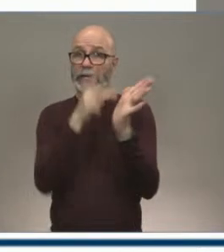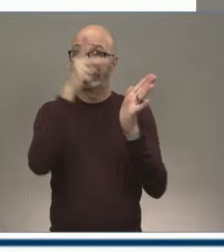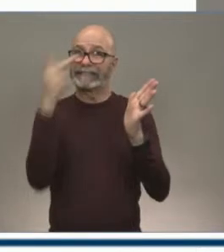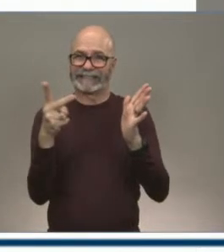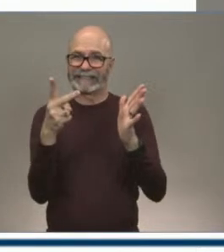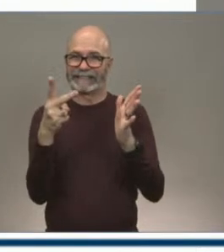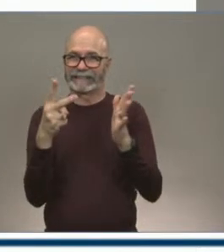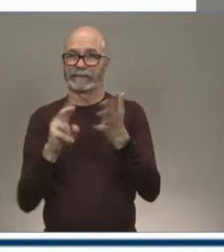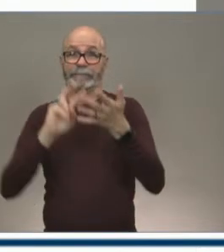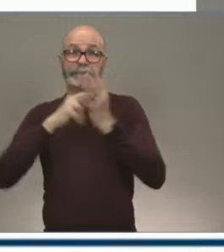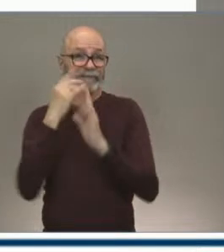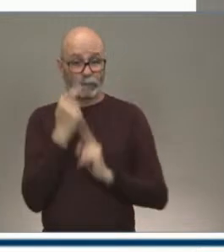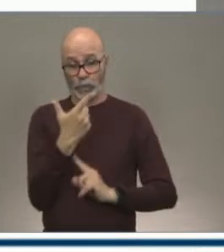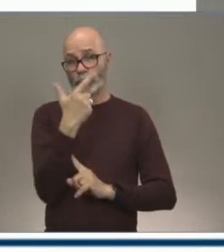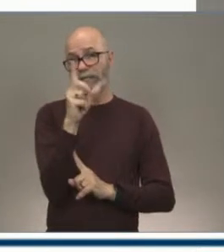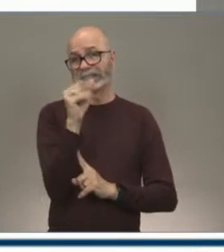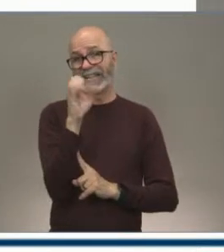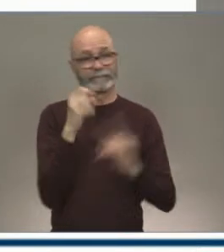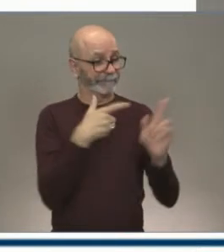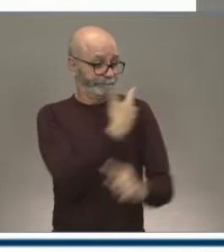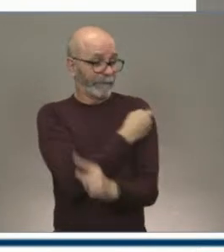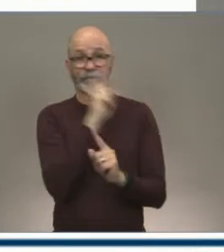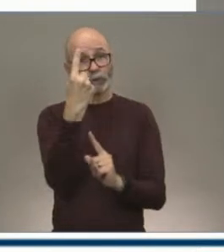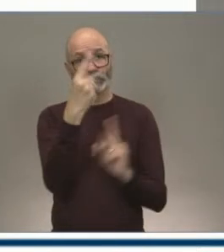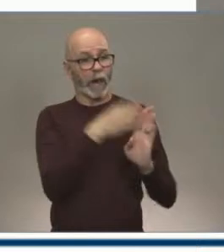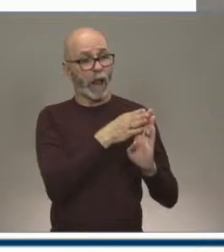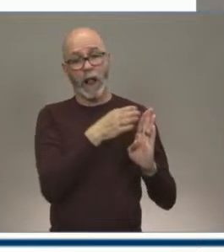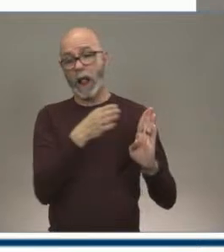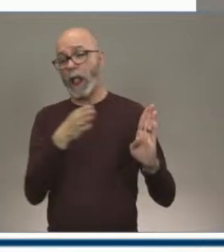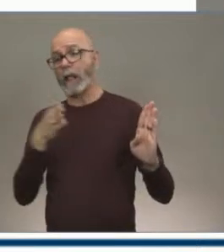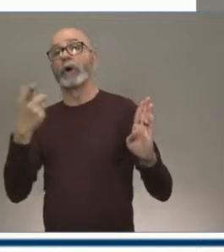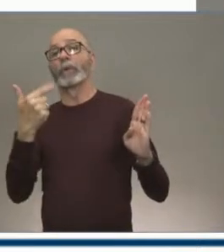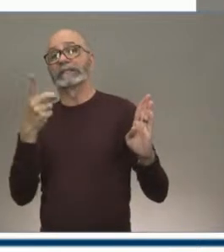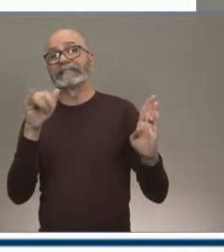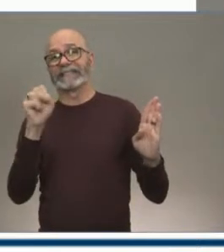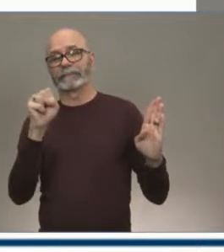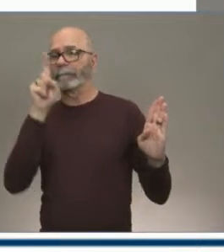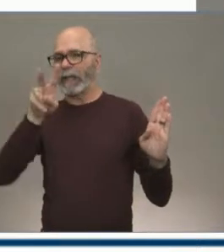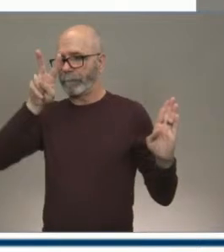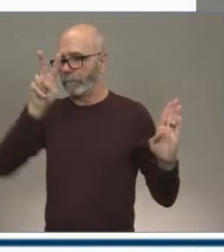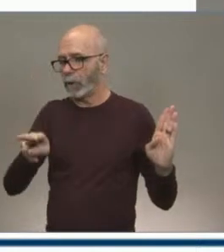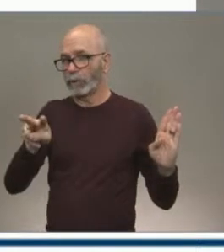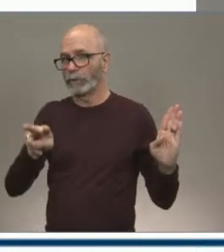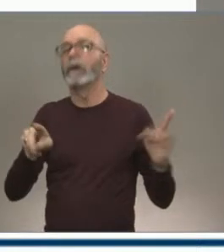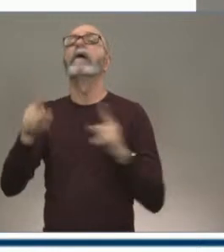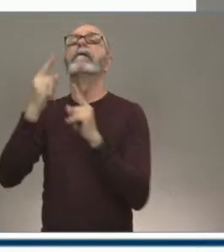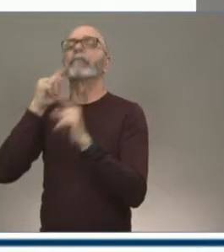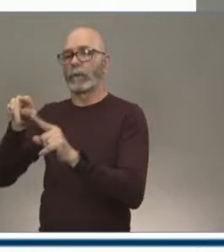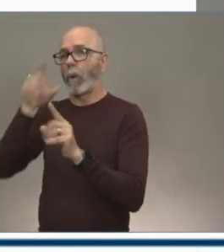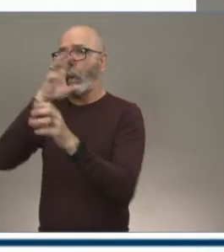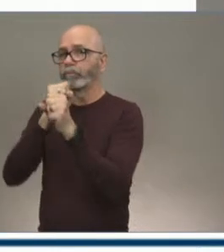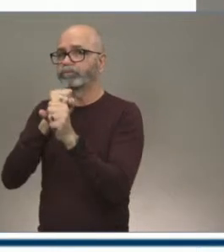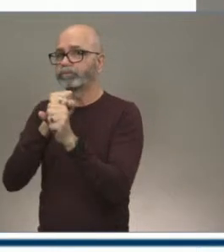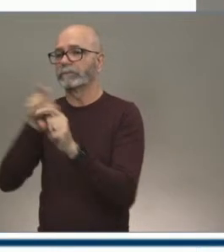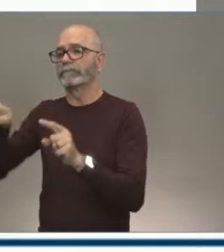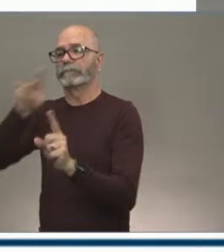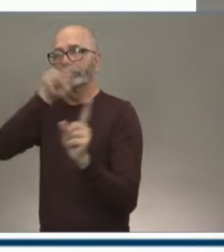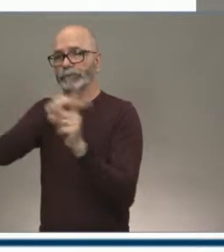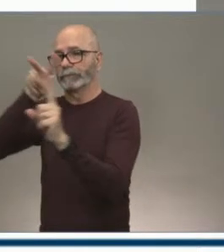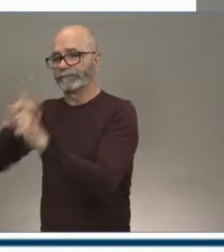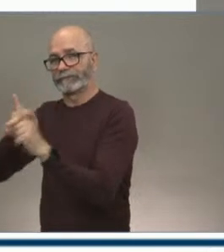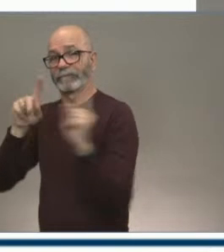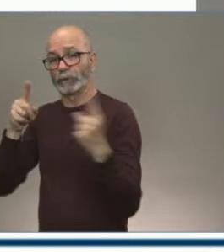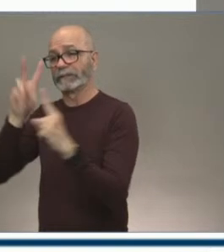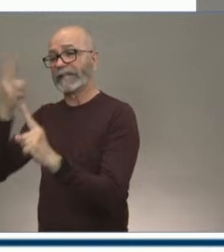21 days apart, 2 appointments will be necessary, and you'll be asked to book both appointments at the